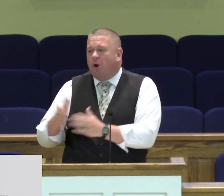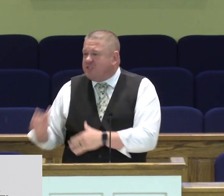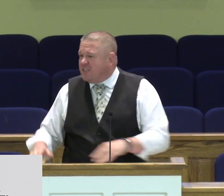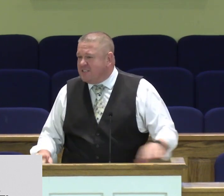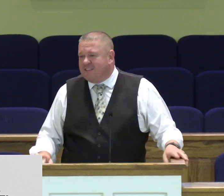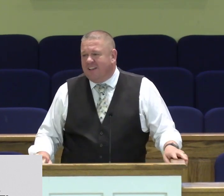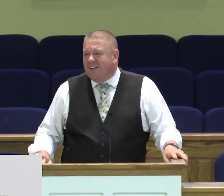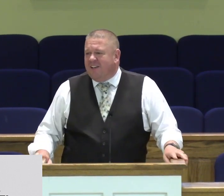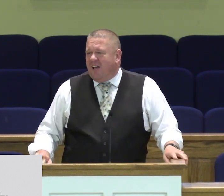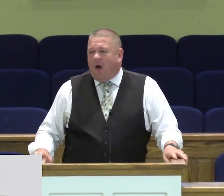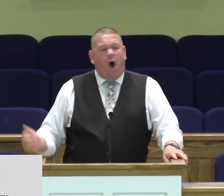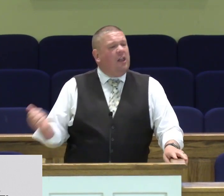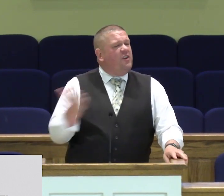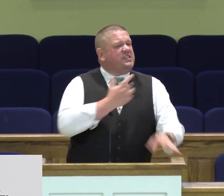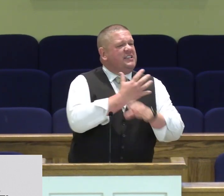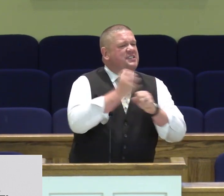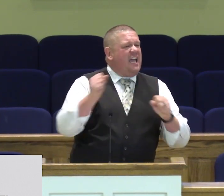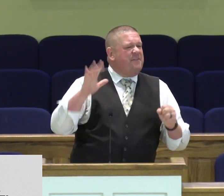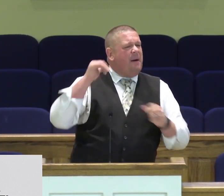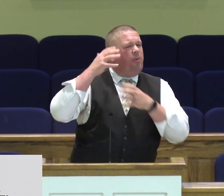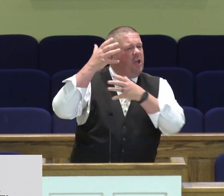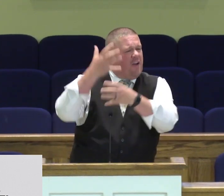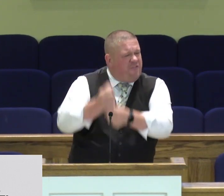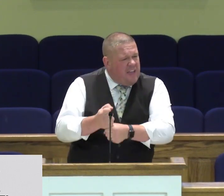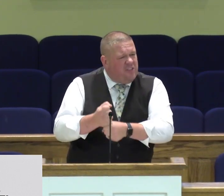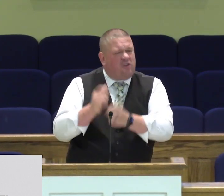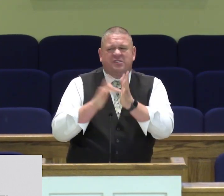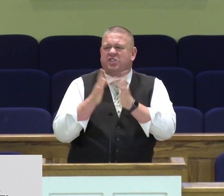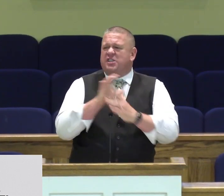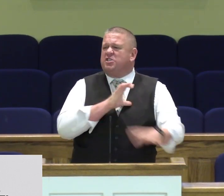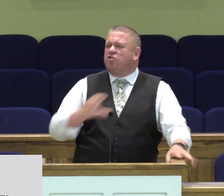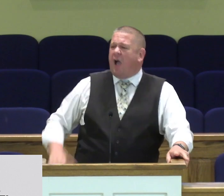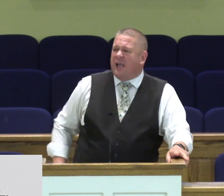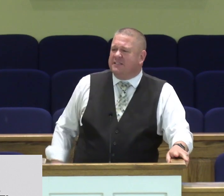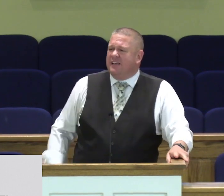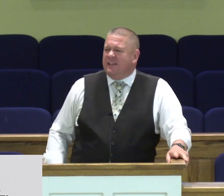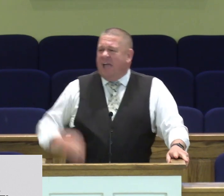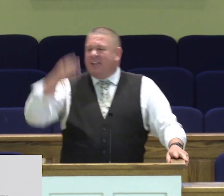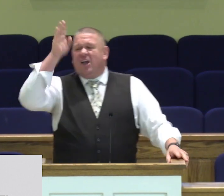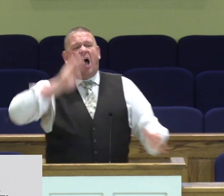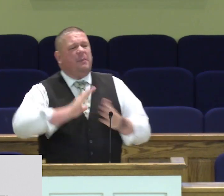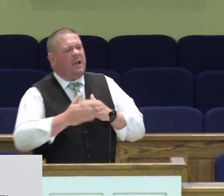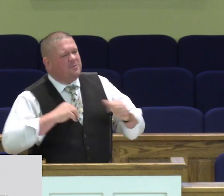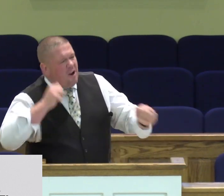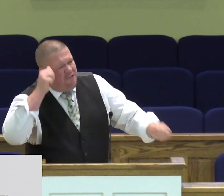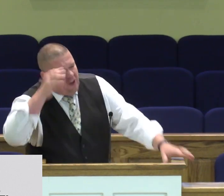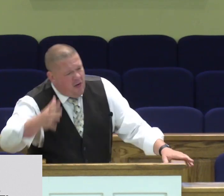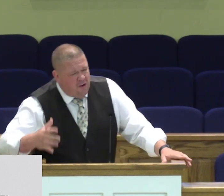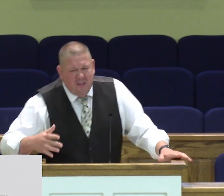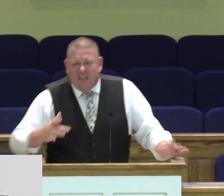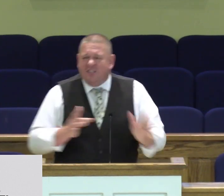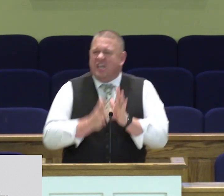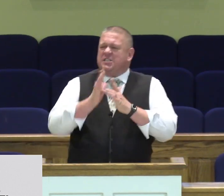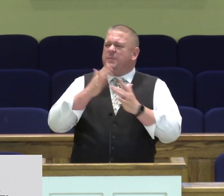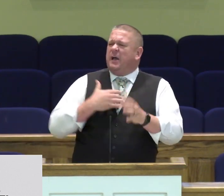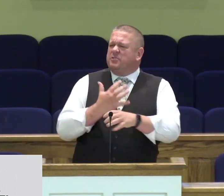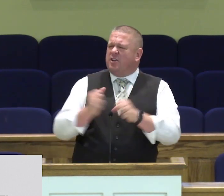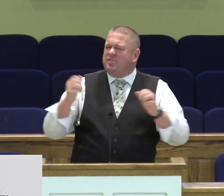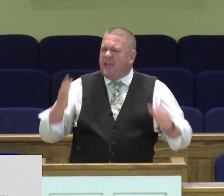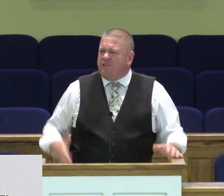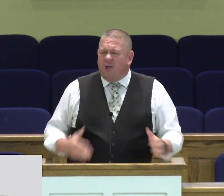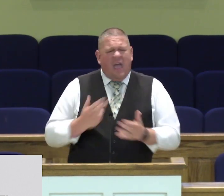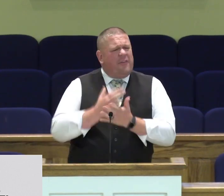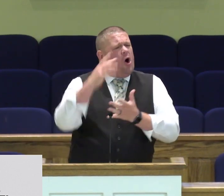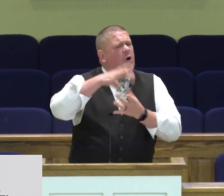of persons. All of us get saved by putting our faith and trust in Jesus Christ. And God becomes our Father. And Jesus becomes